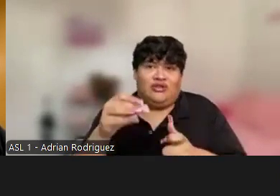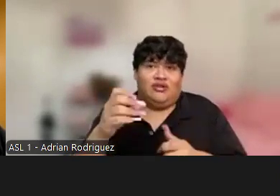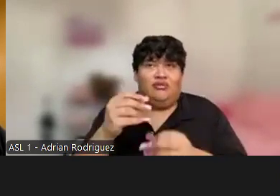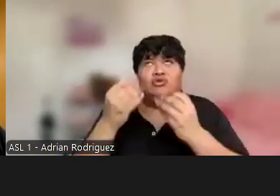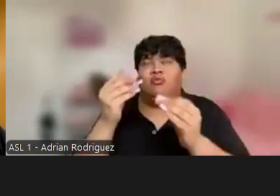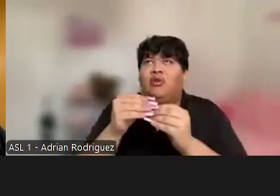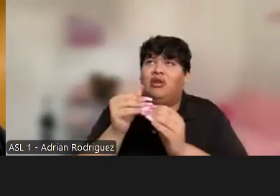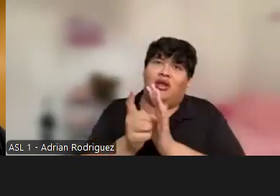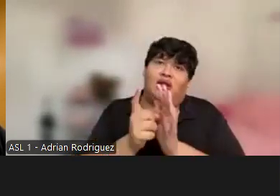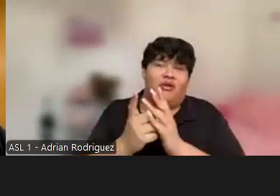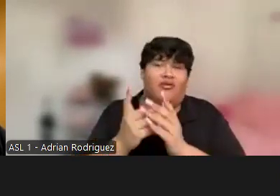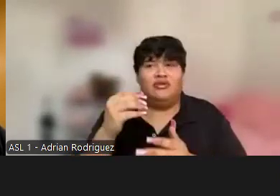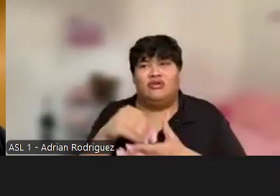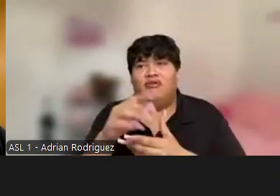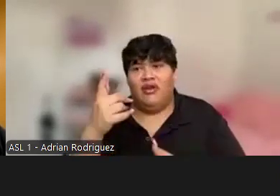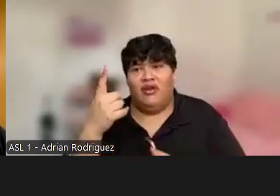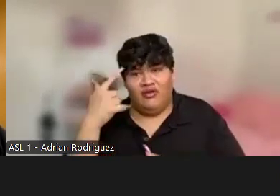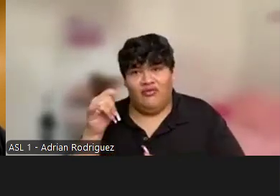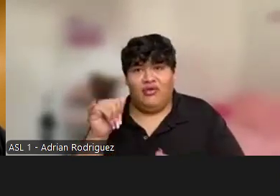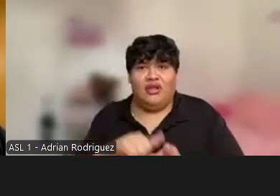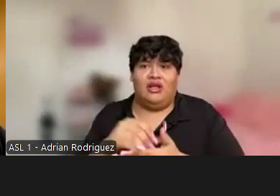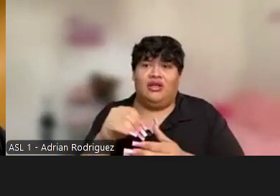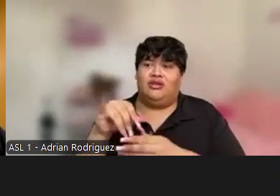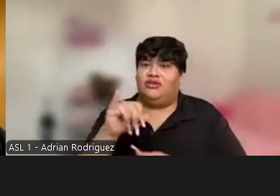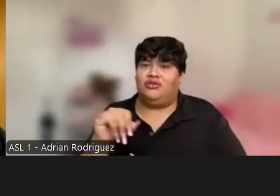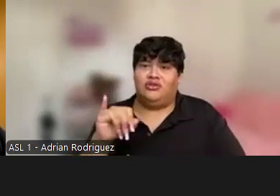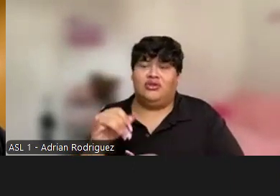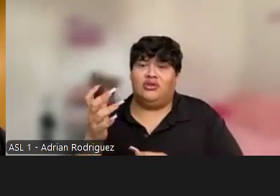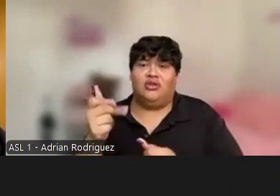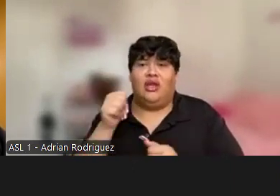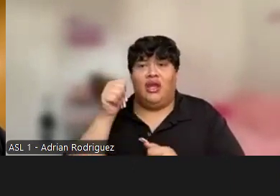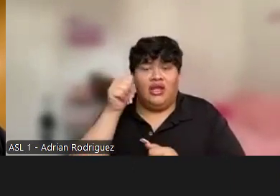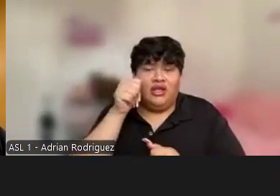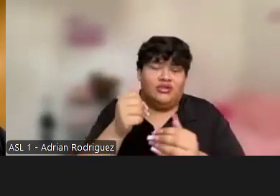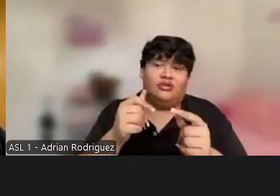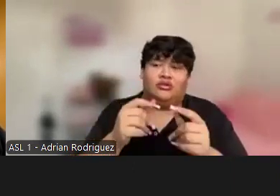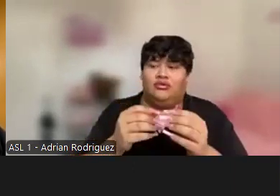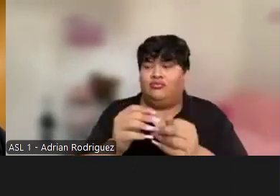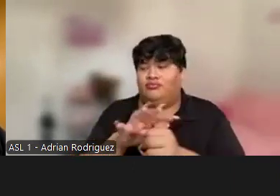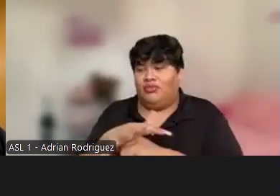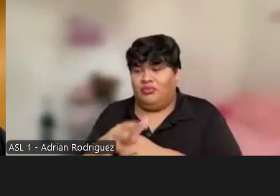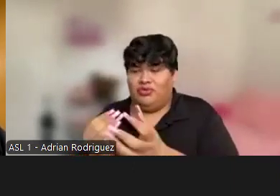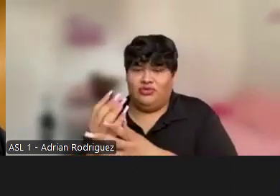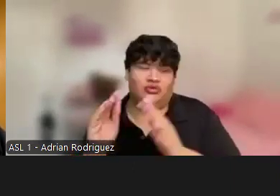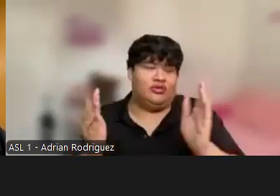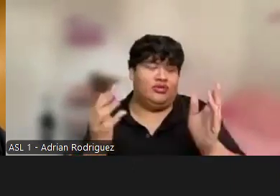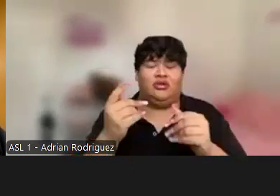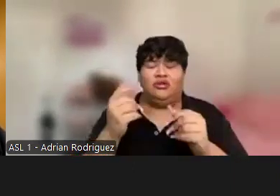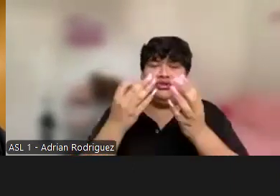of opioid as part of our relicensure, you know, so as the aging population goes, right? Is that something to think about?